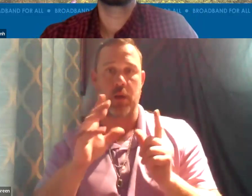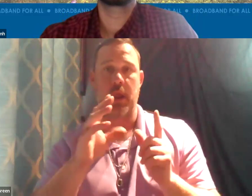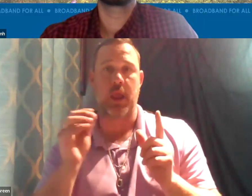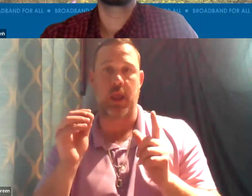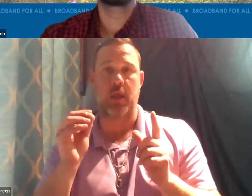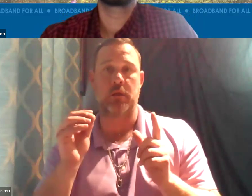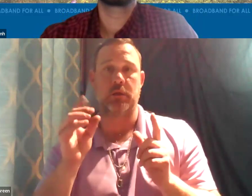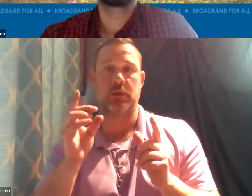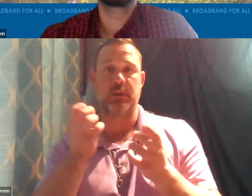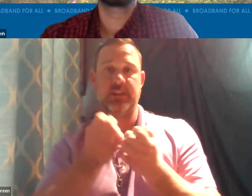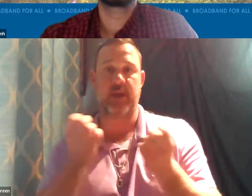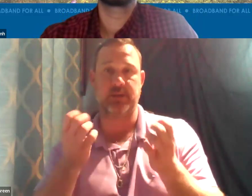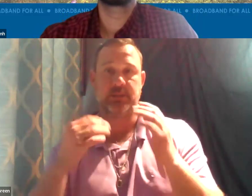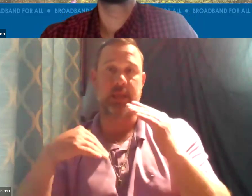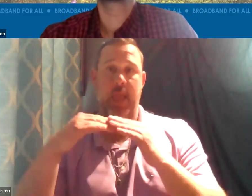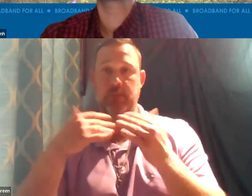device cap still at 700?